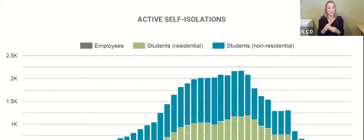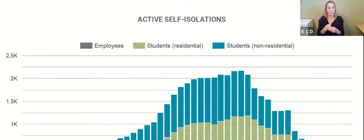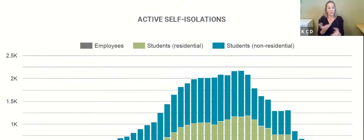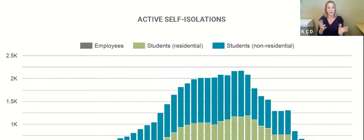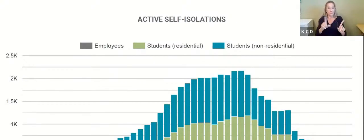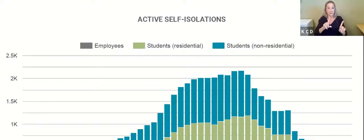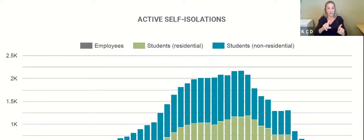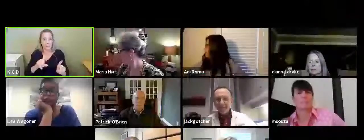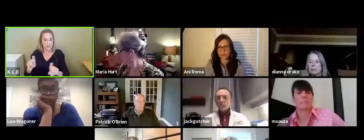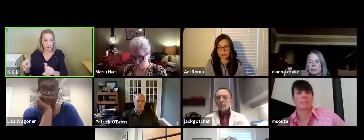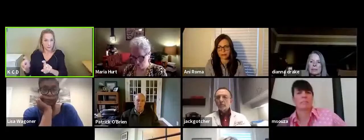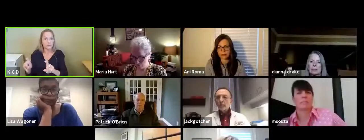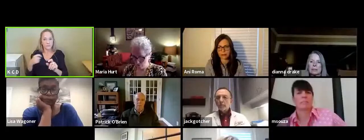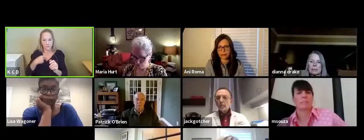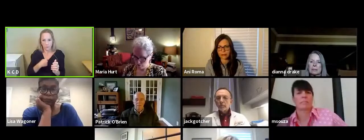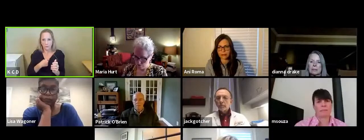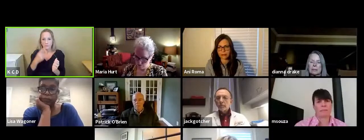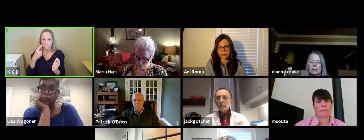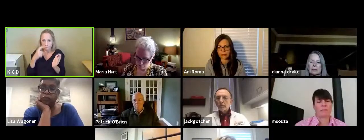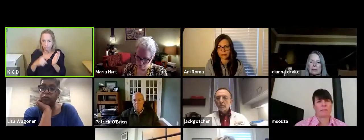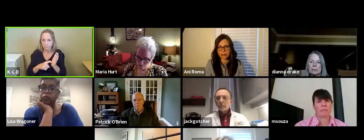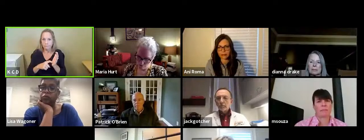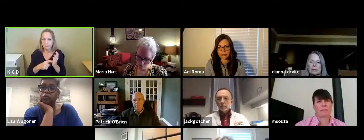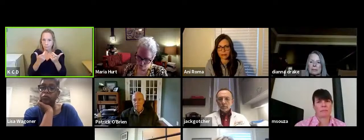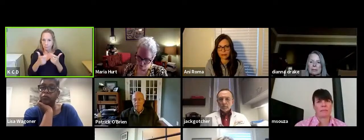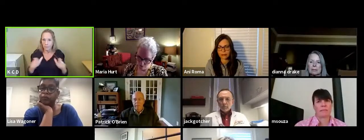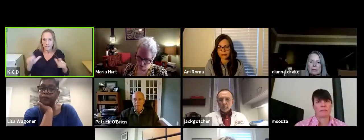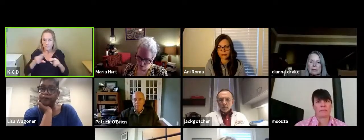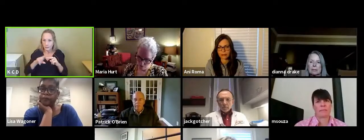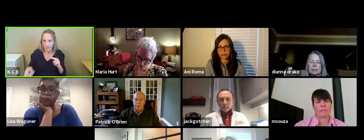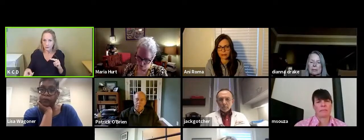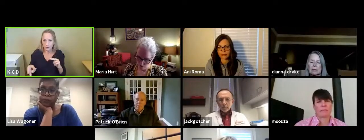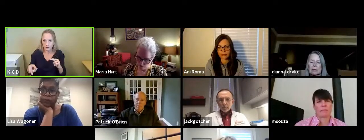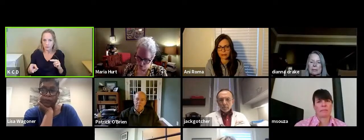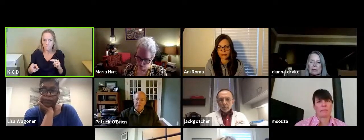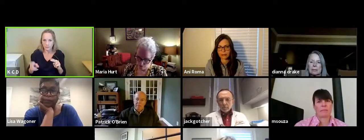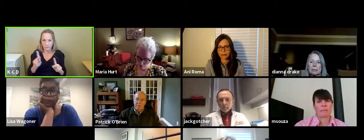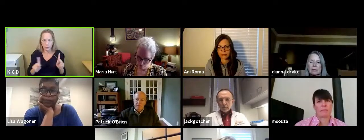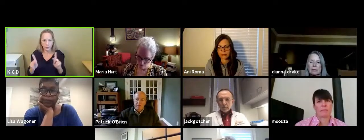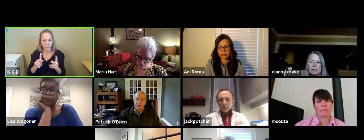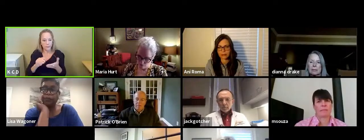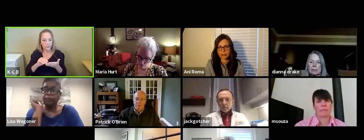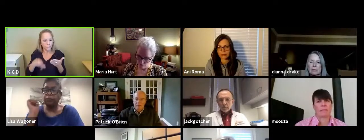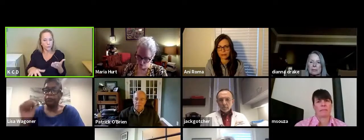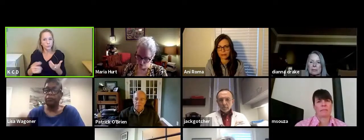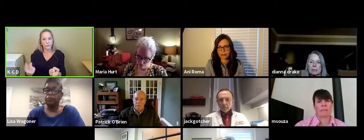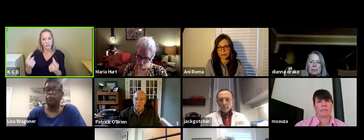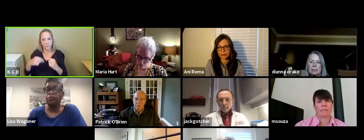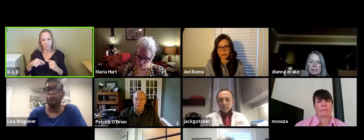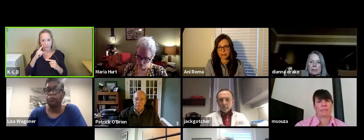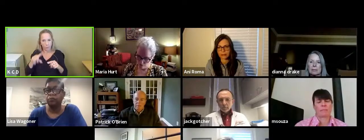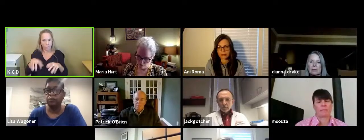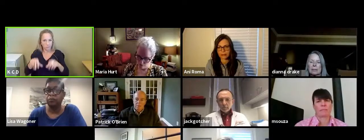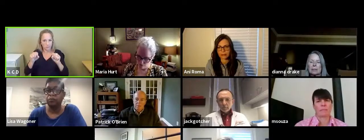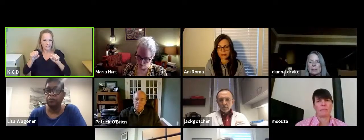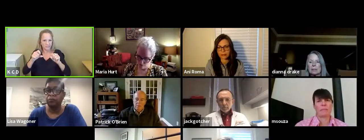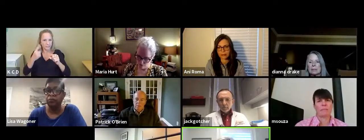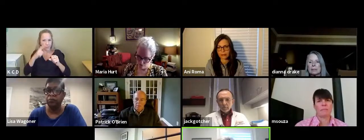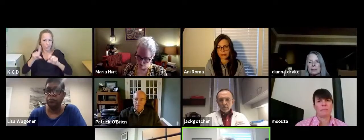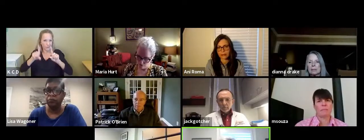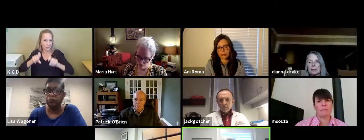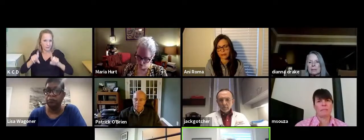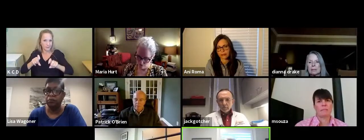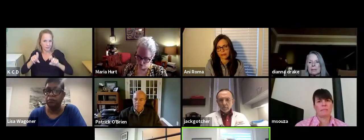We definitely have seen a huge reduction in the number of people, students coming to be tested.